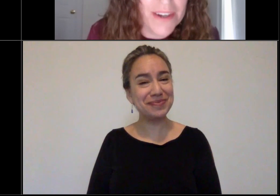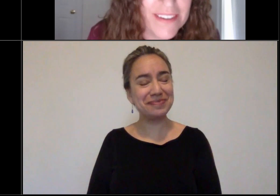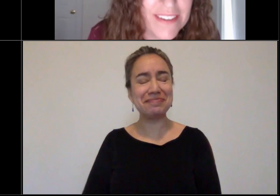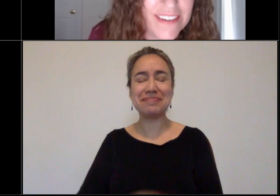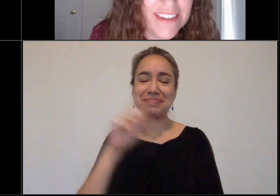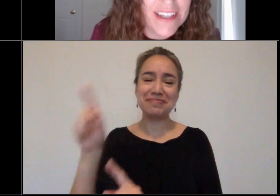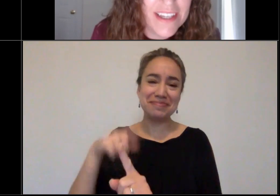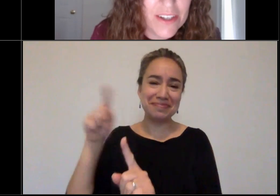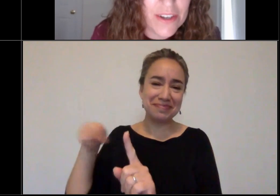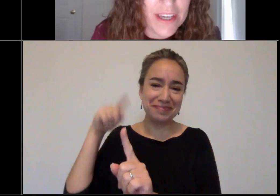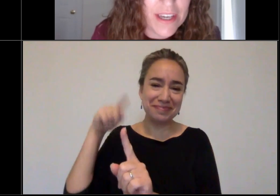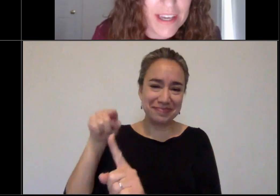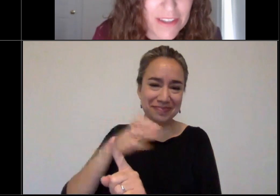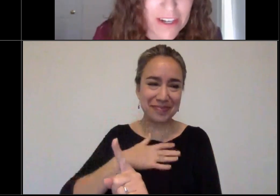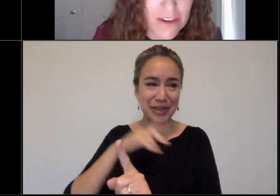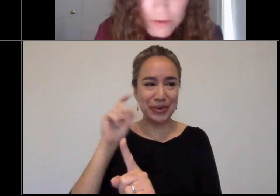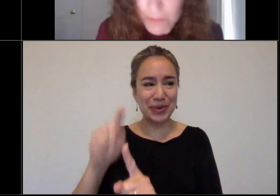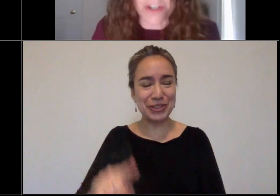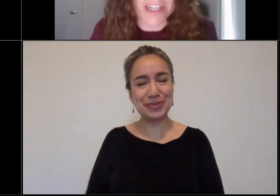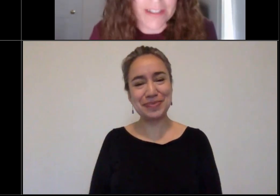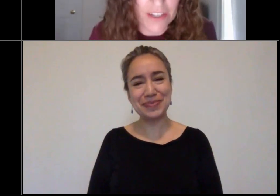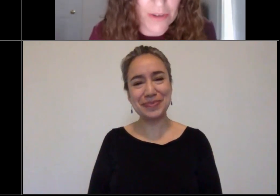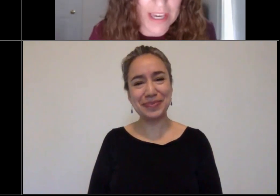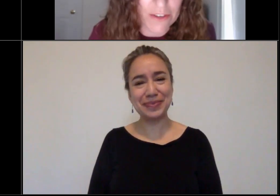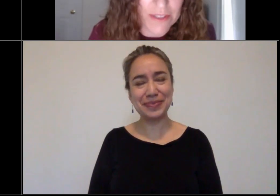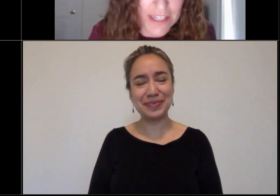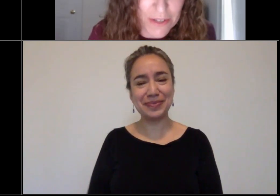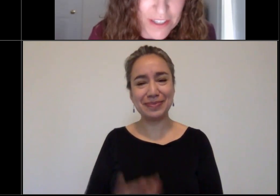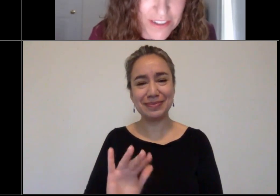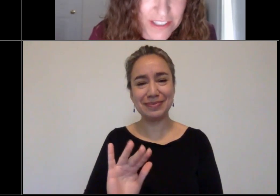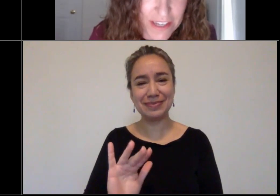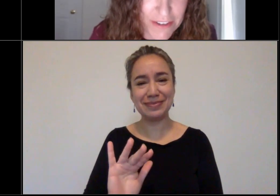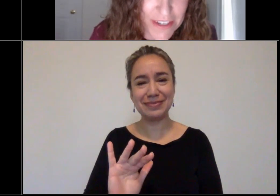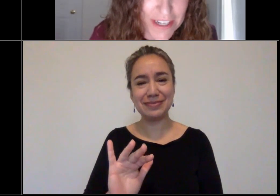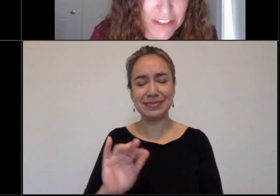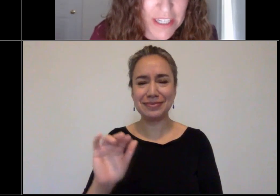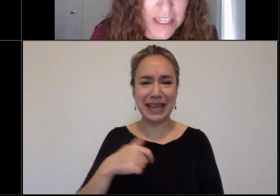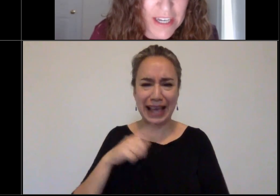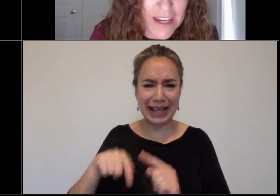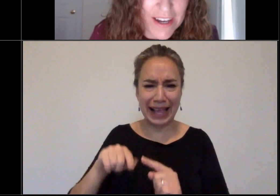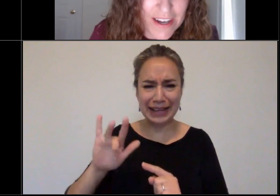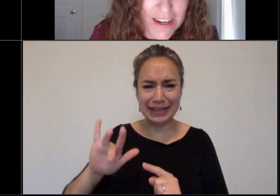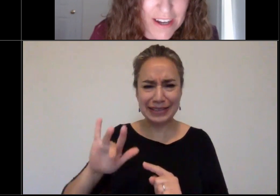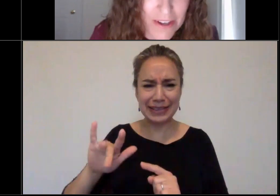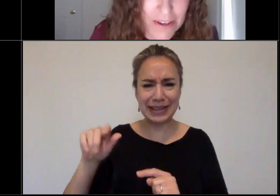here. Okay, there. Oops, sorry. You can't use the arrow key on this, I found out.